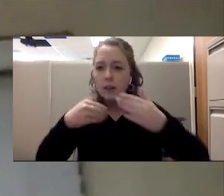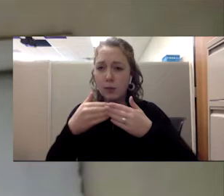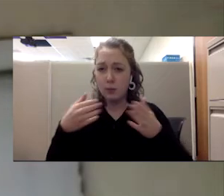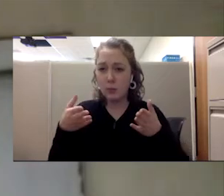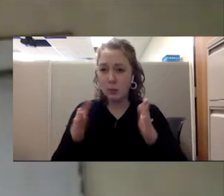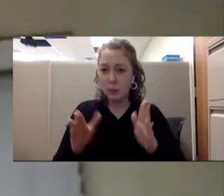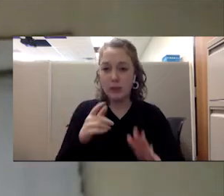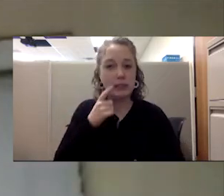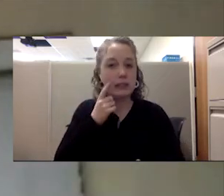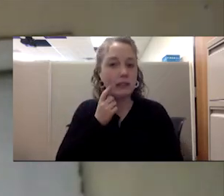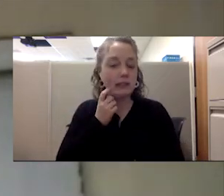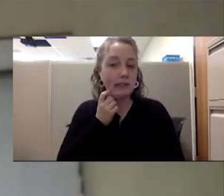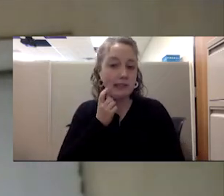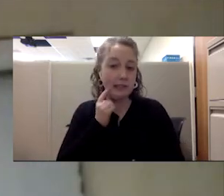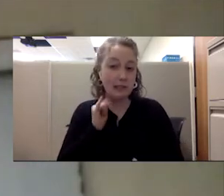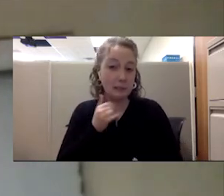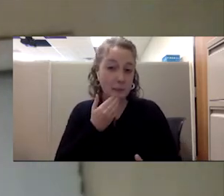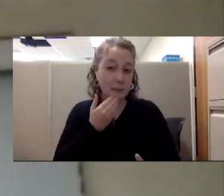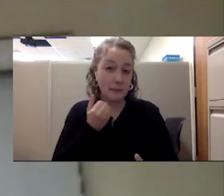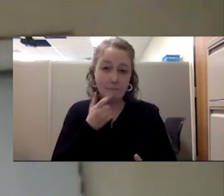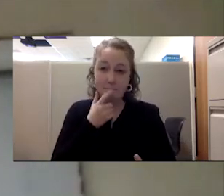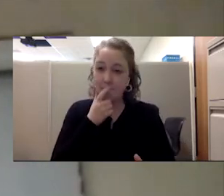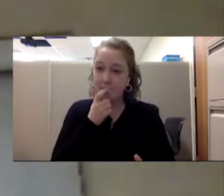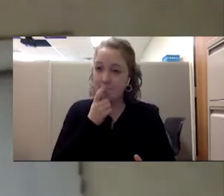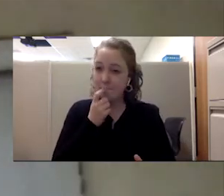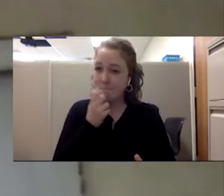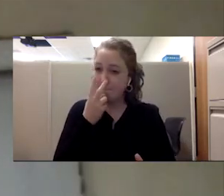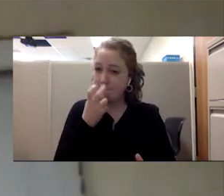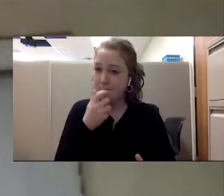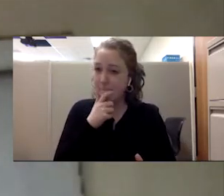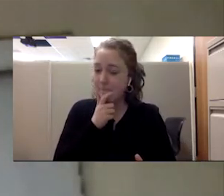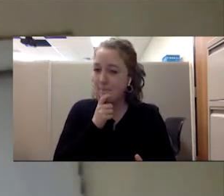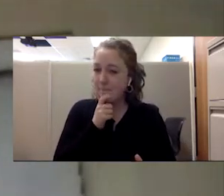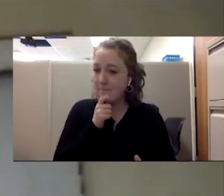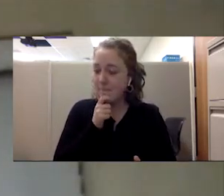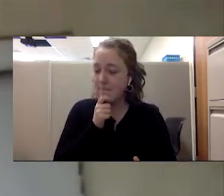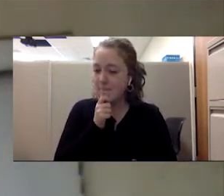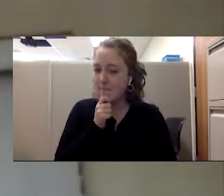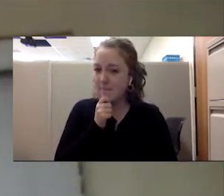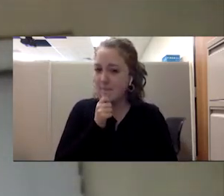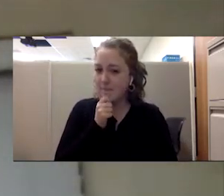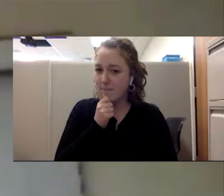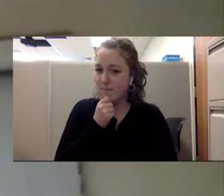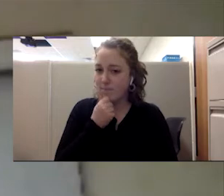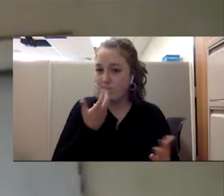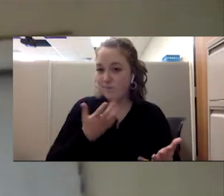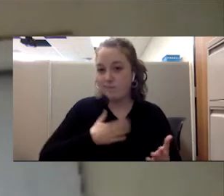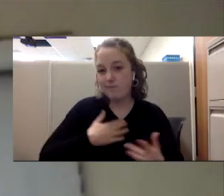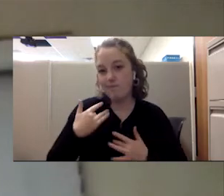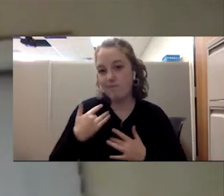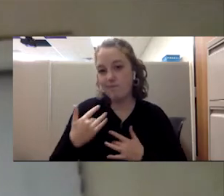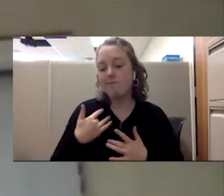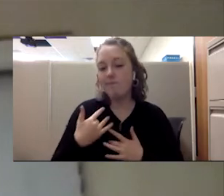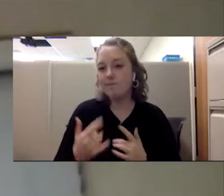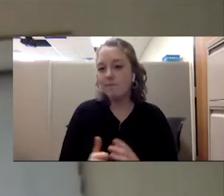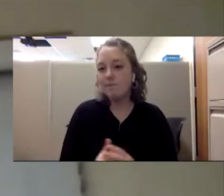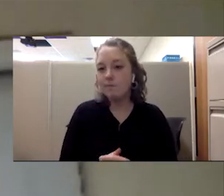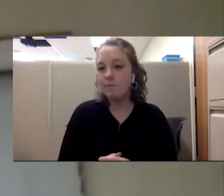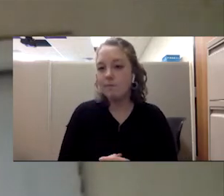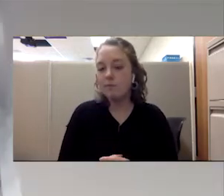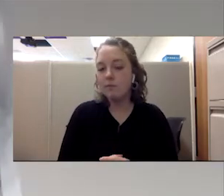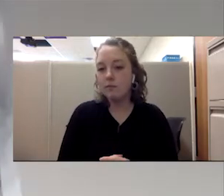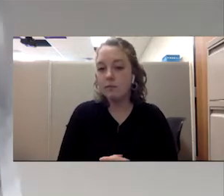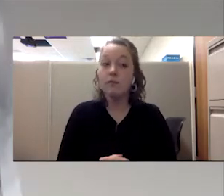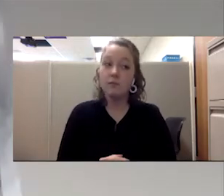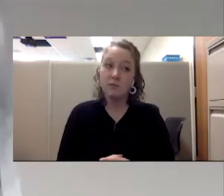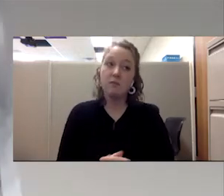best front of the school, I guess, is facing New Road? So that's my concern of what I see. Yeah,